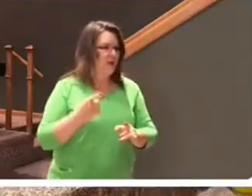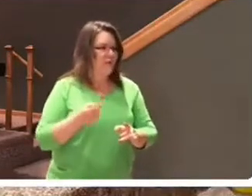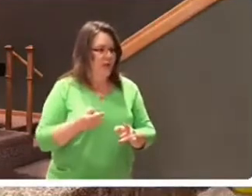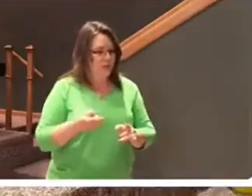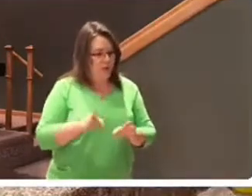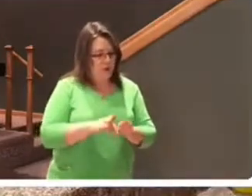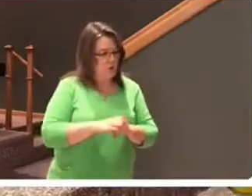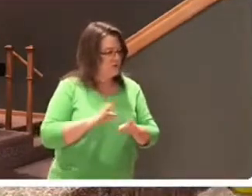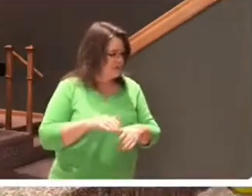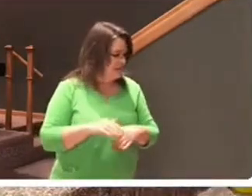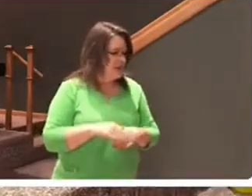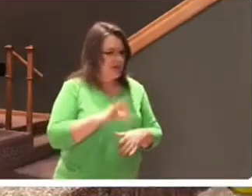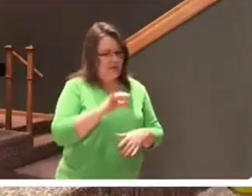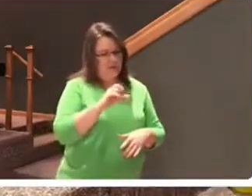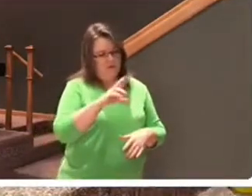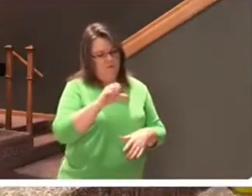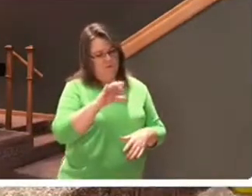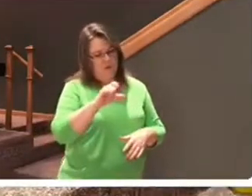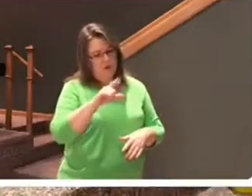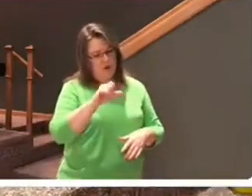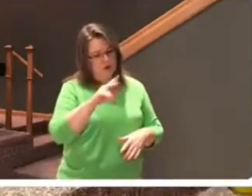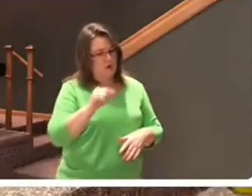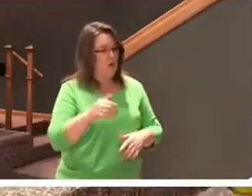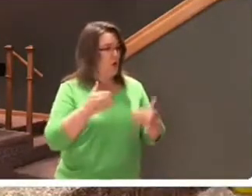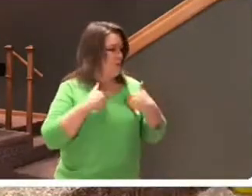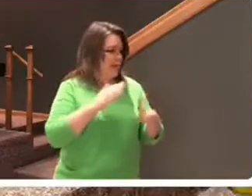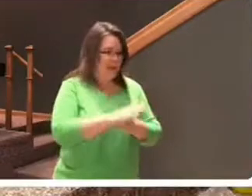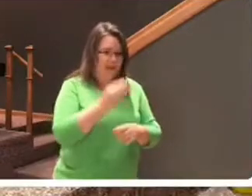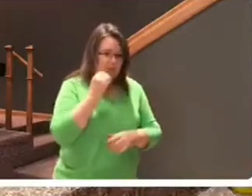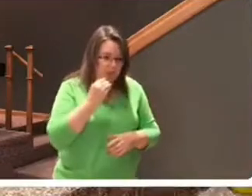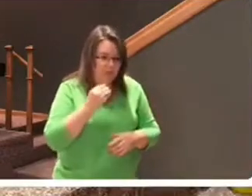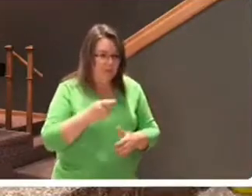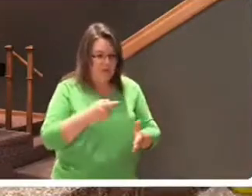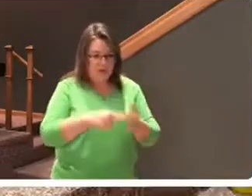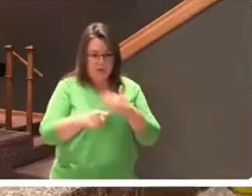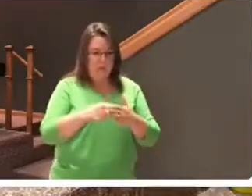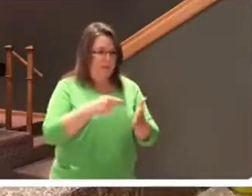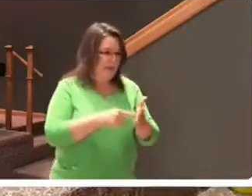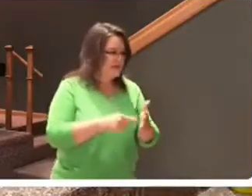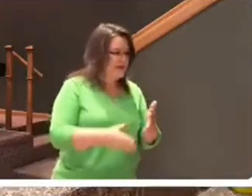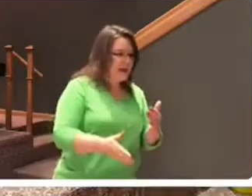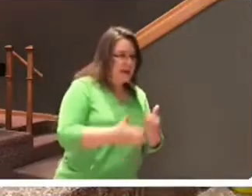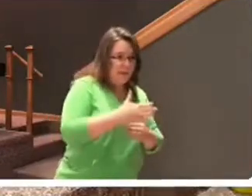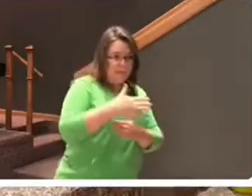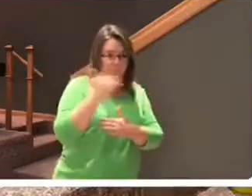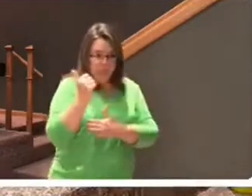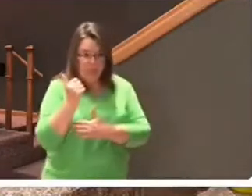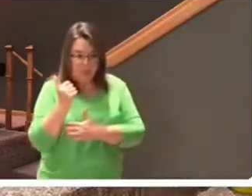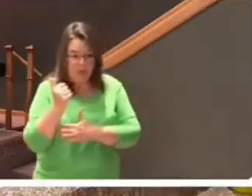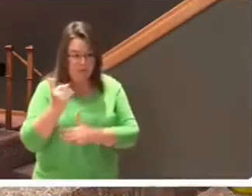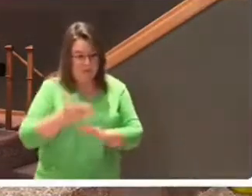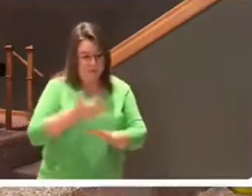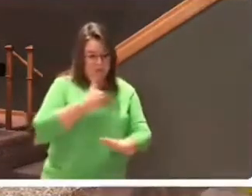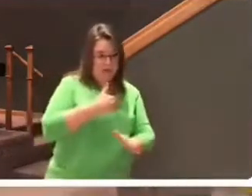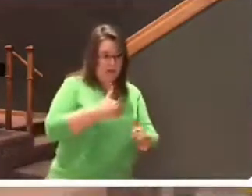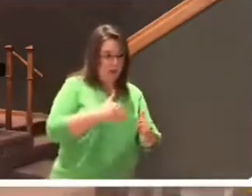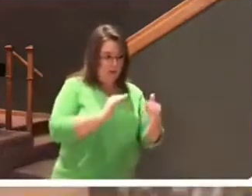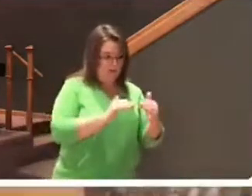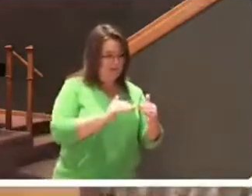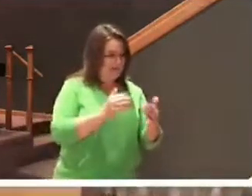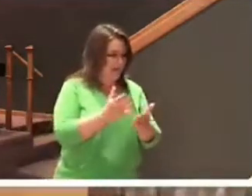foreclosure. We had food to eat. In fact, we were able to pay down debt better than we had at our previous level of